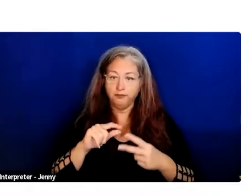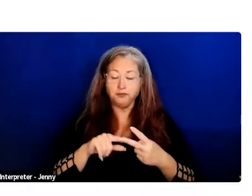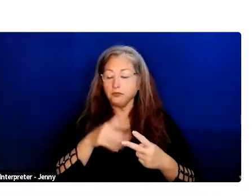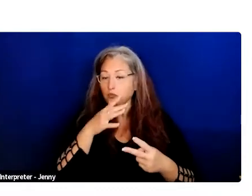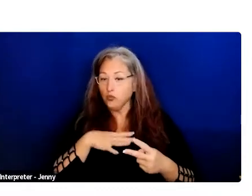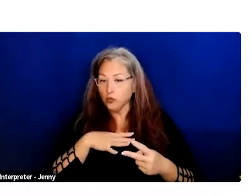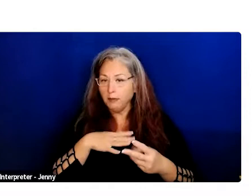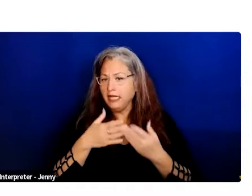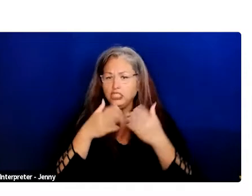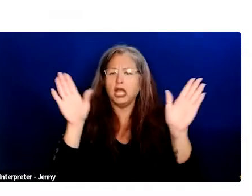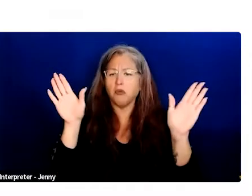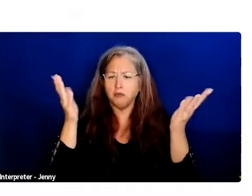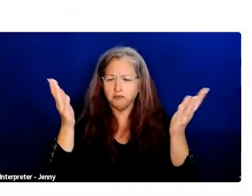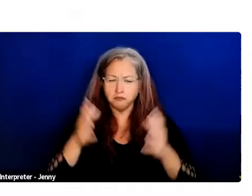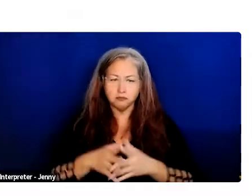women at large.